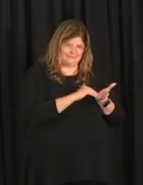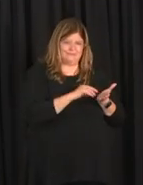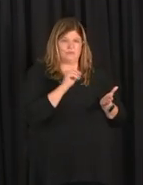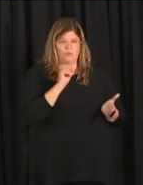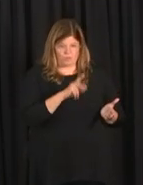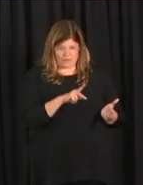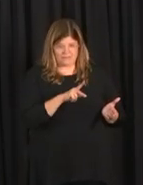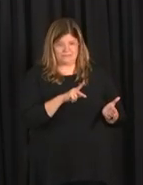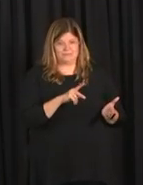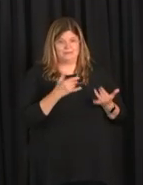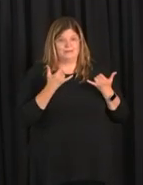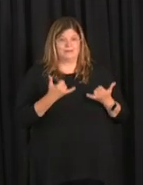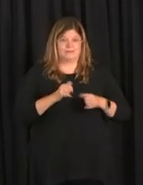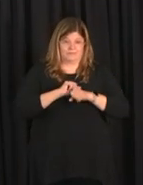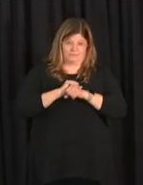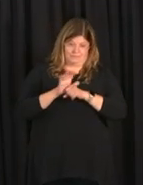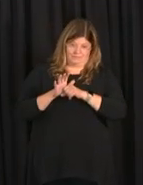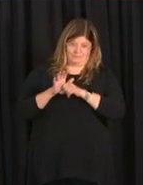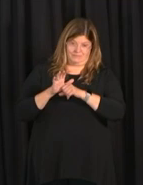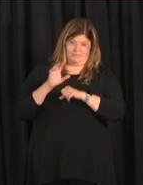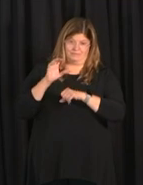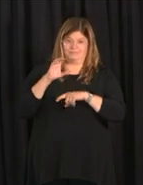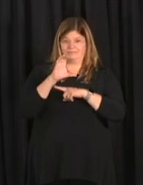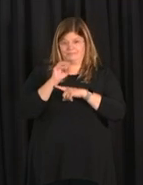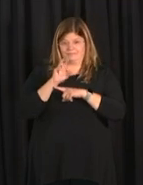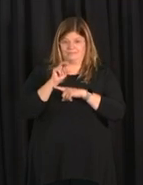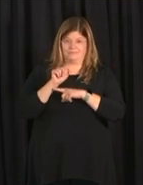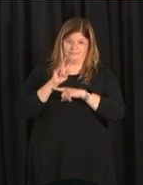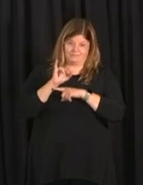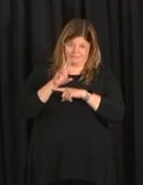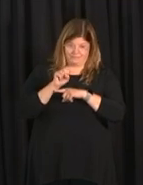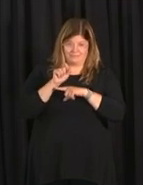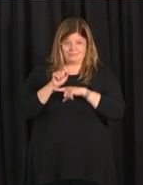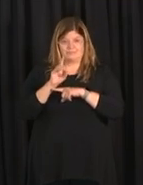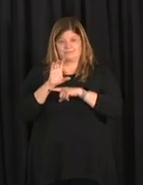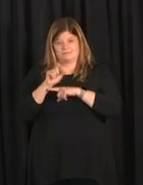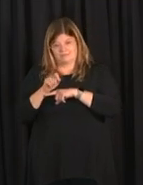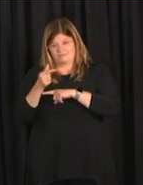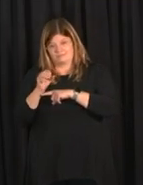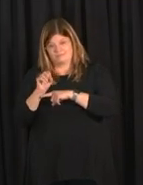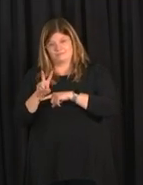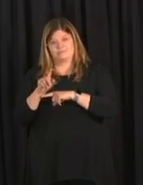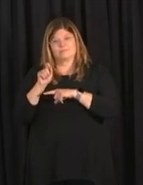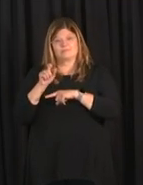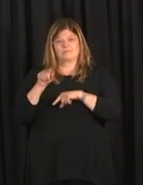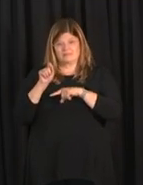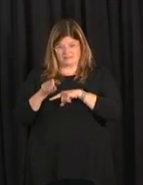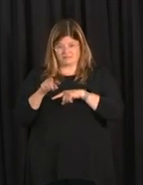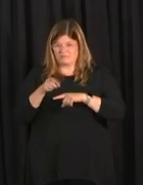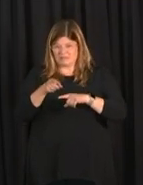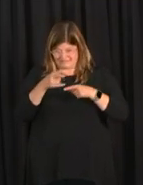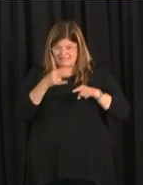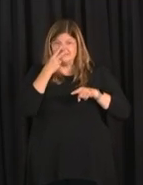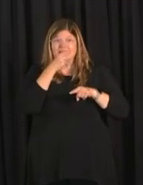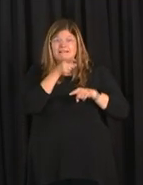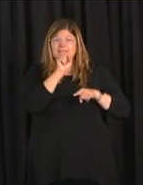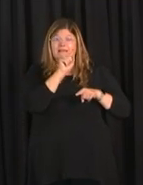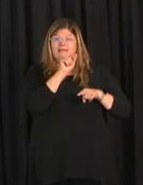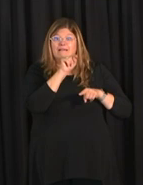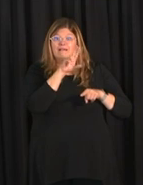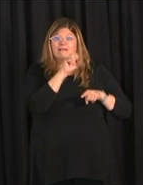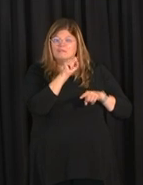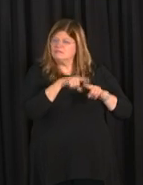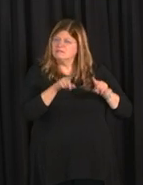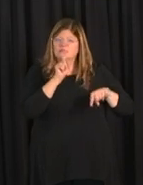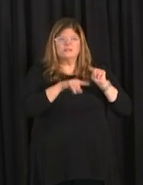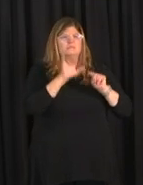on coronavirus.dc.gov is static. It's a static image, meaning you cannot click and follow along, right? So are we going to be